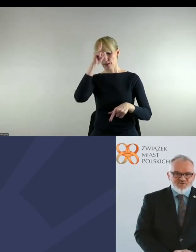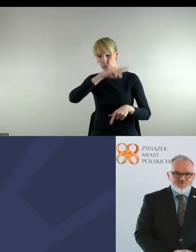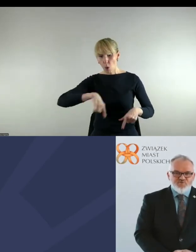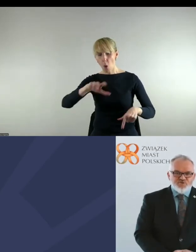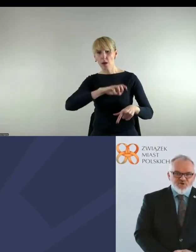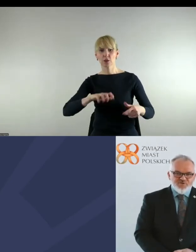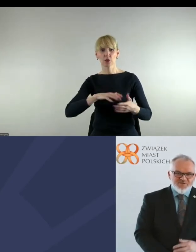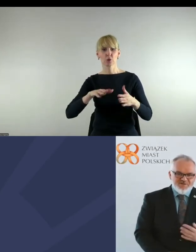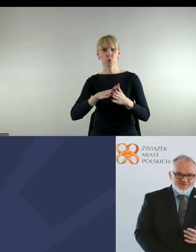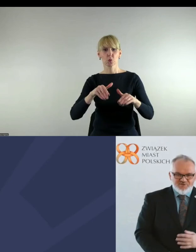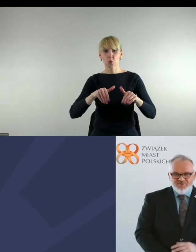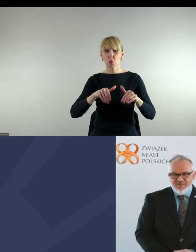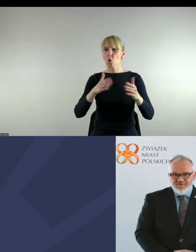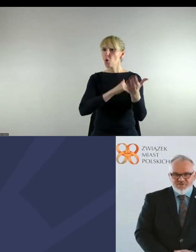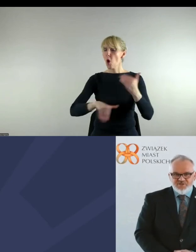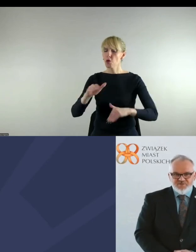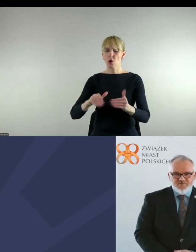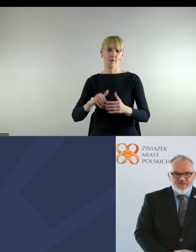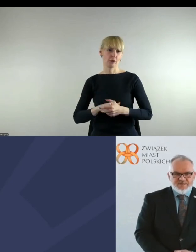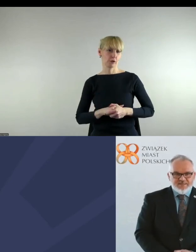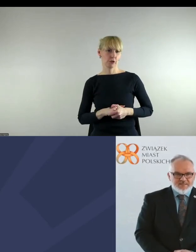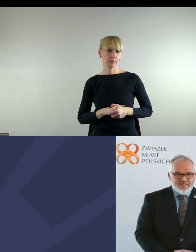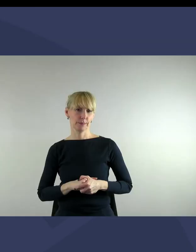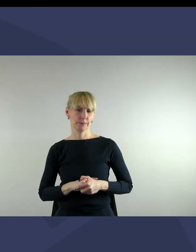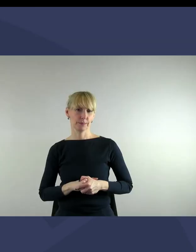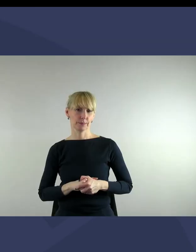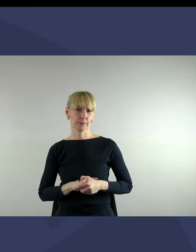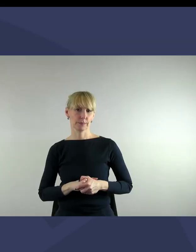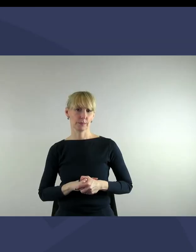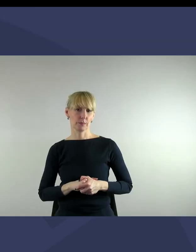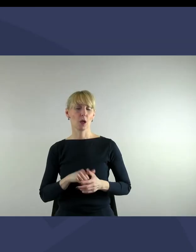local community, but also showing this preparedness